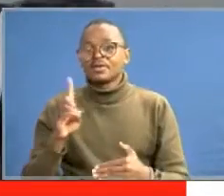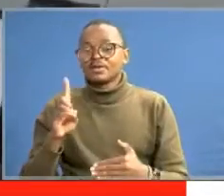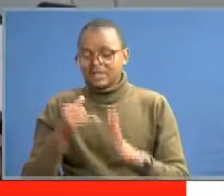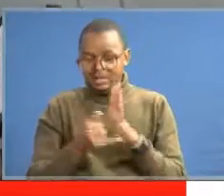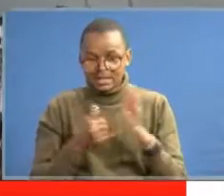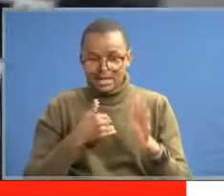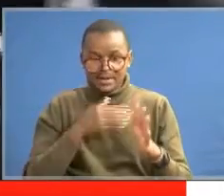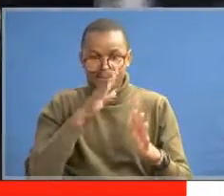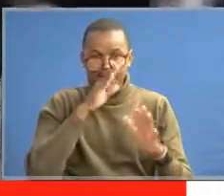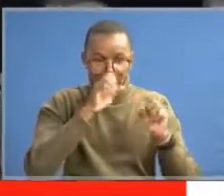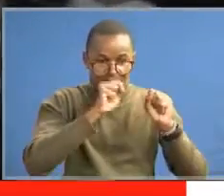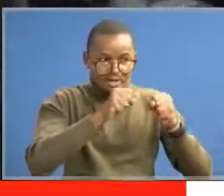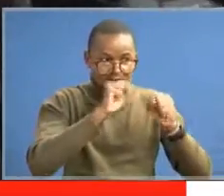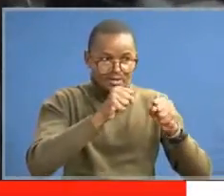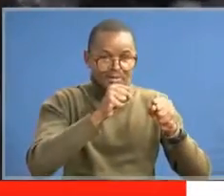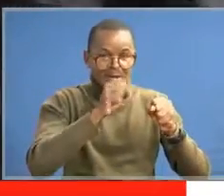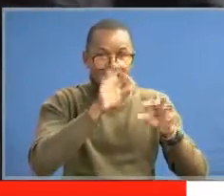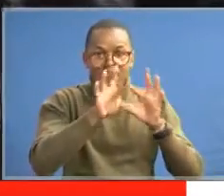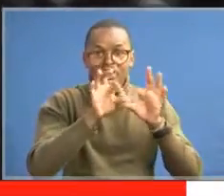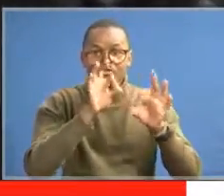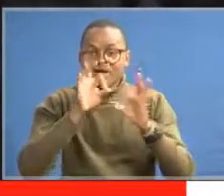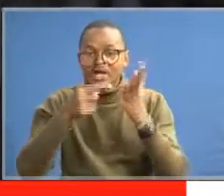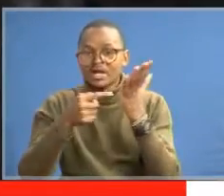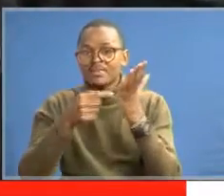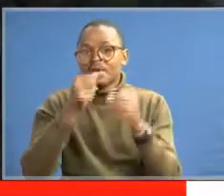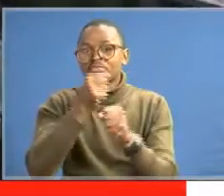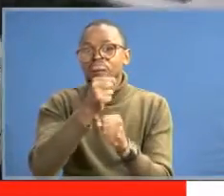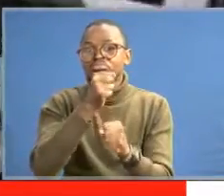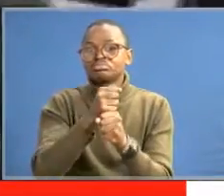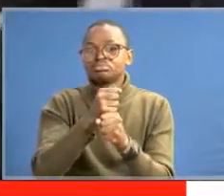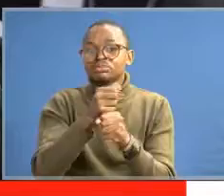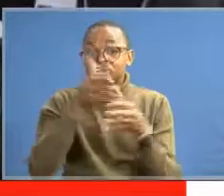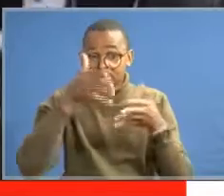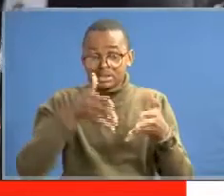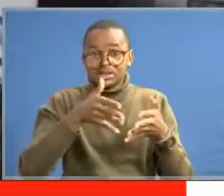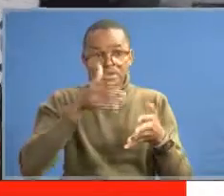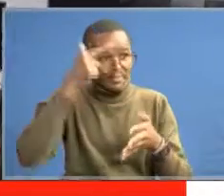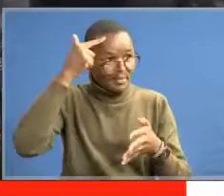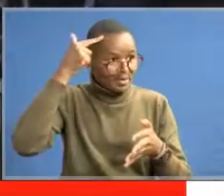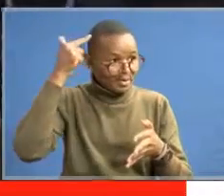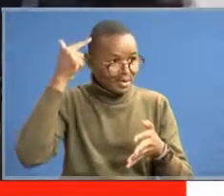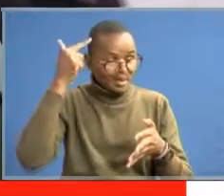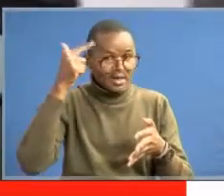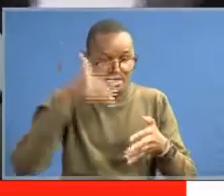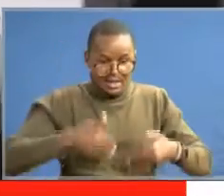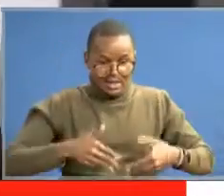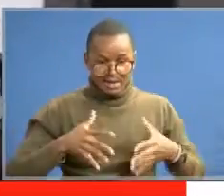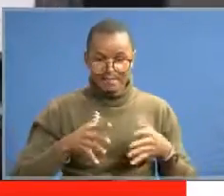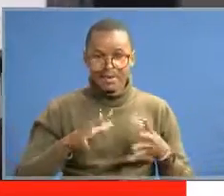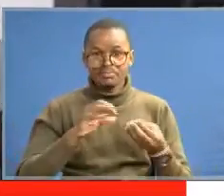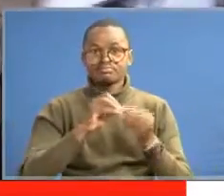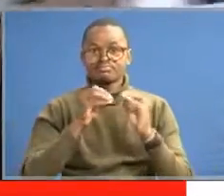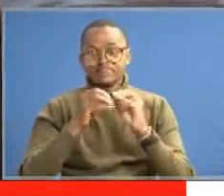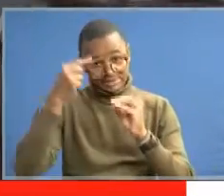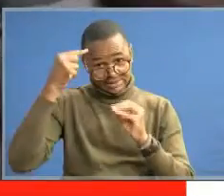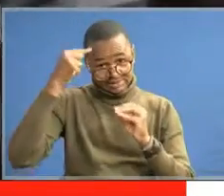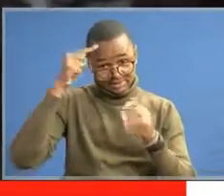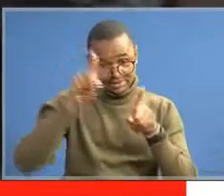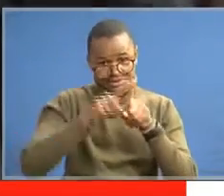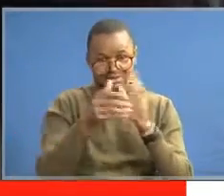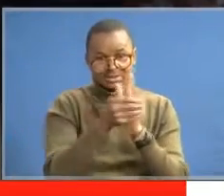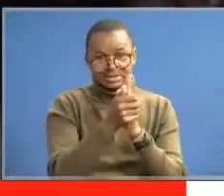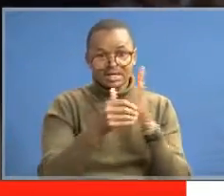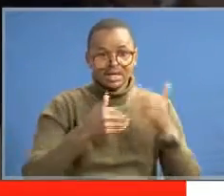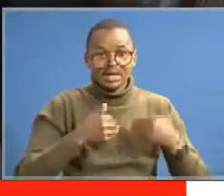industry have been able to properly define how the technology works, and here at Black Rhino VR, young people with creative minds and computing skill